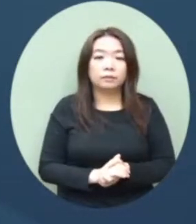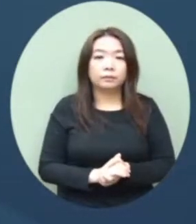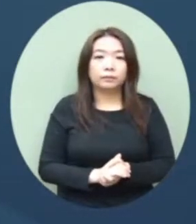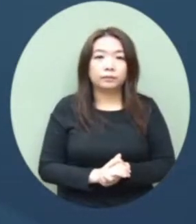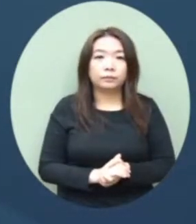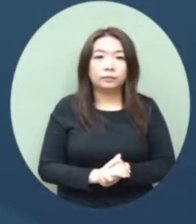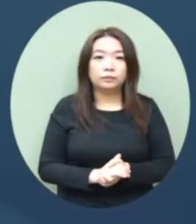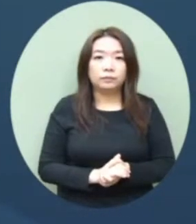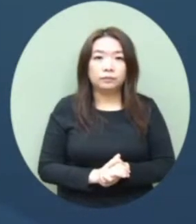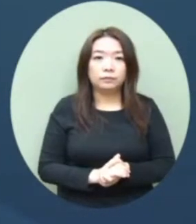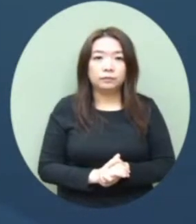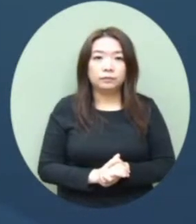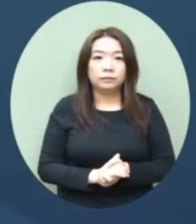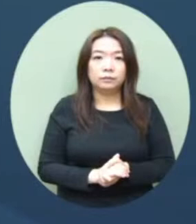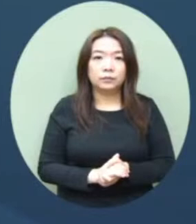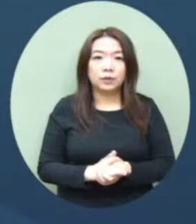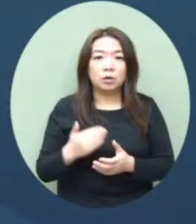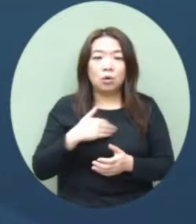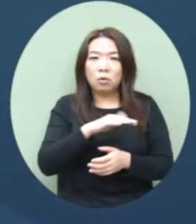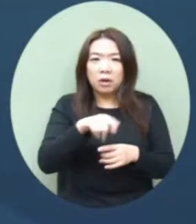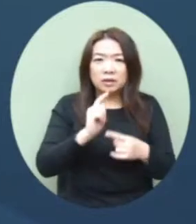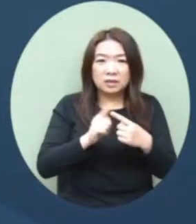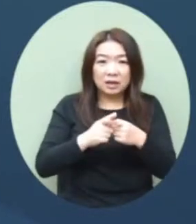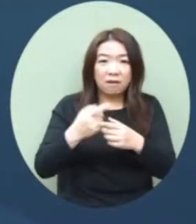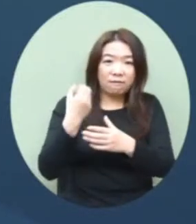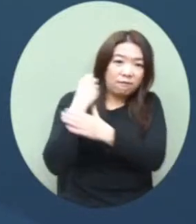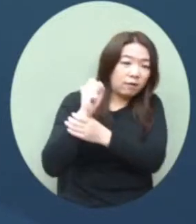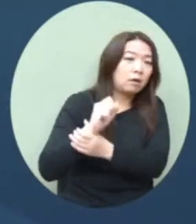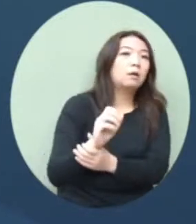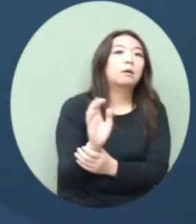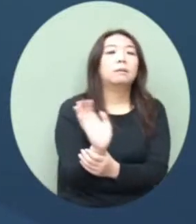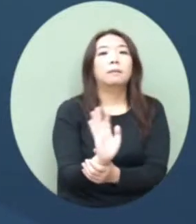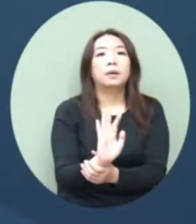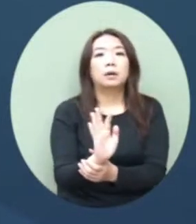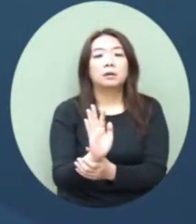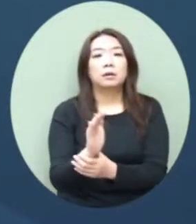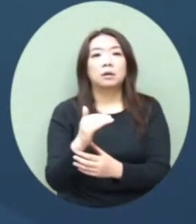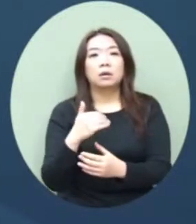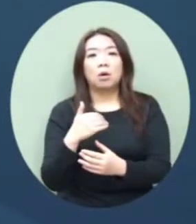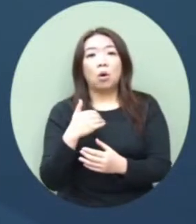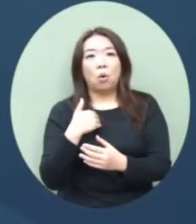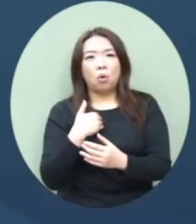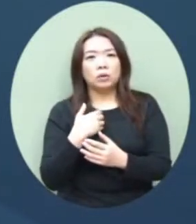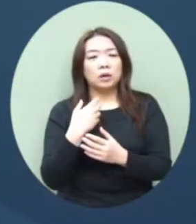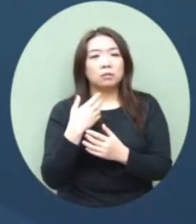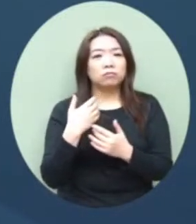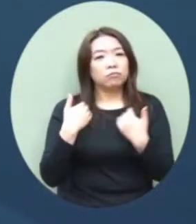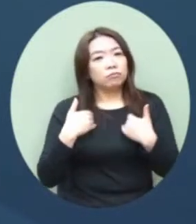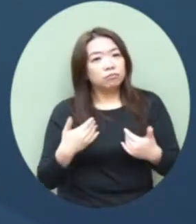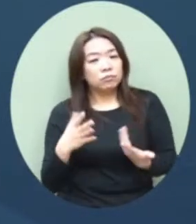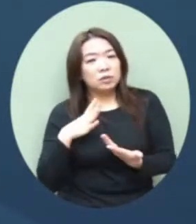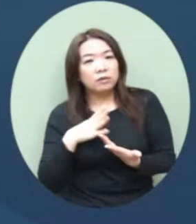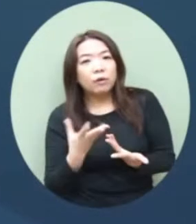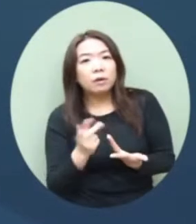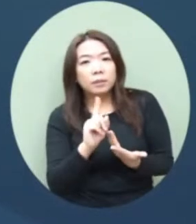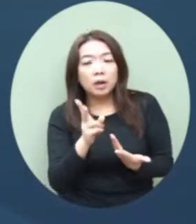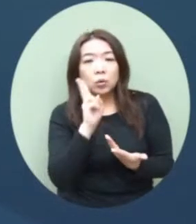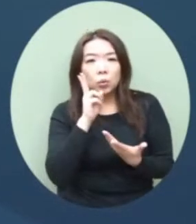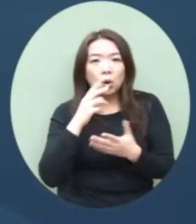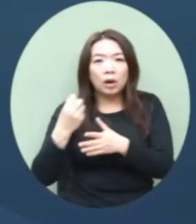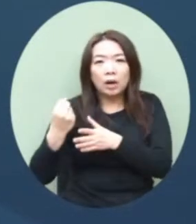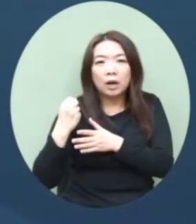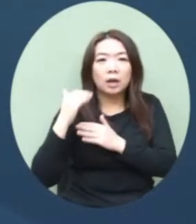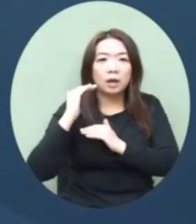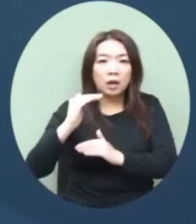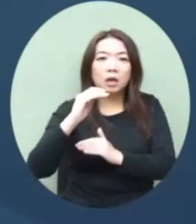universal compulsory testing, now our position is not against it in principle. Our position